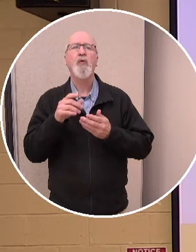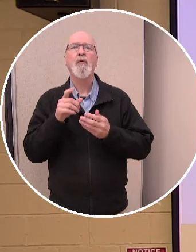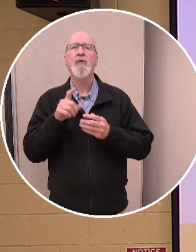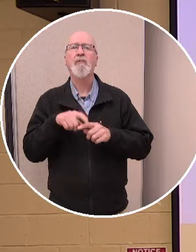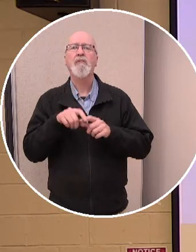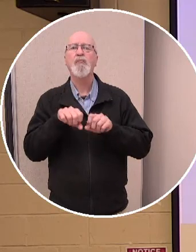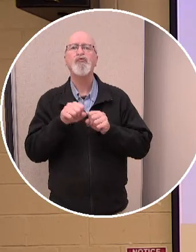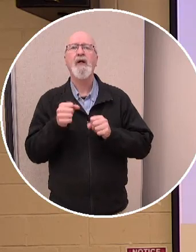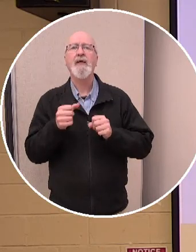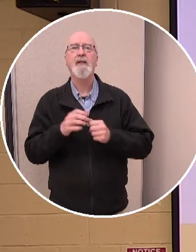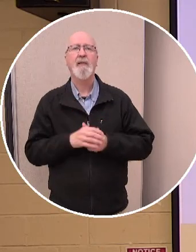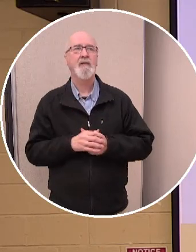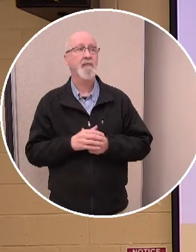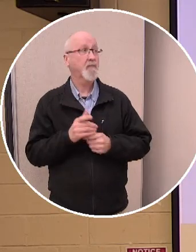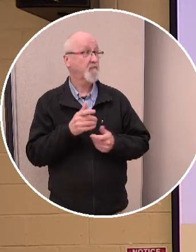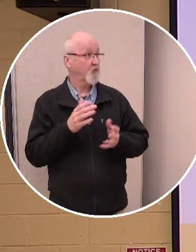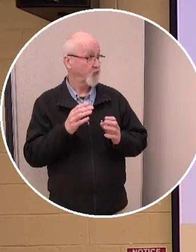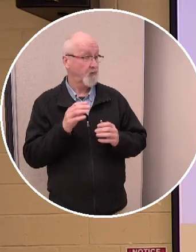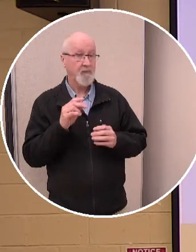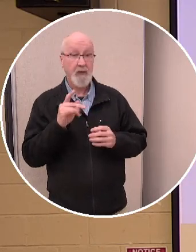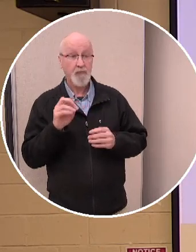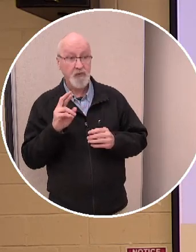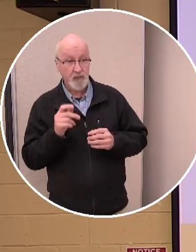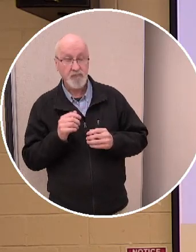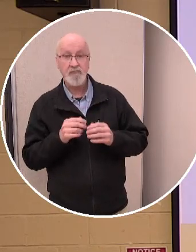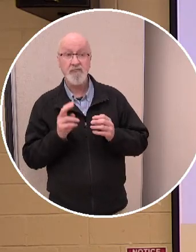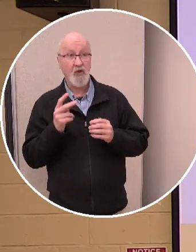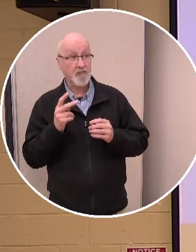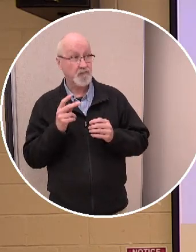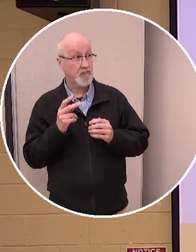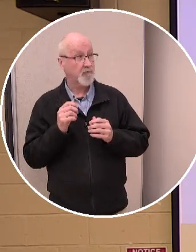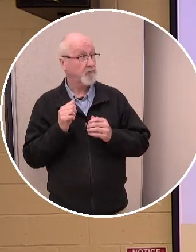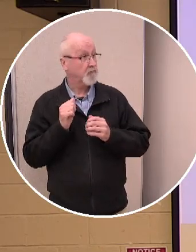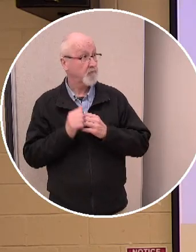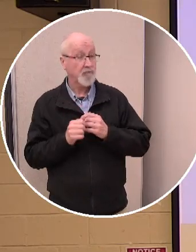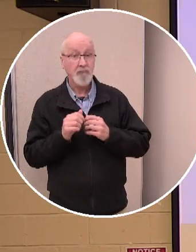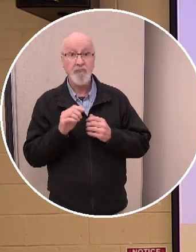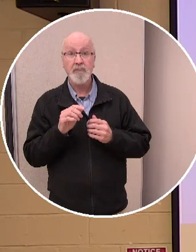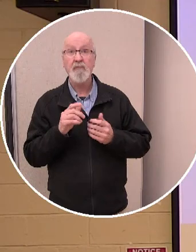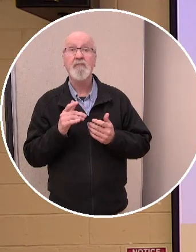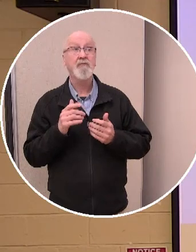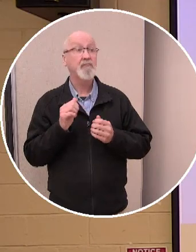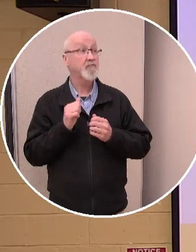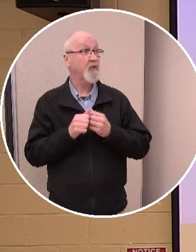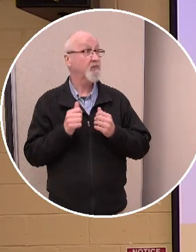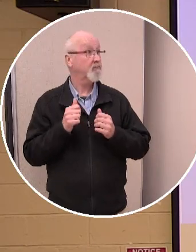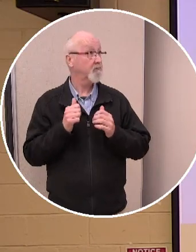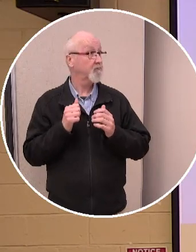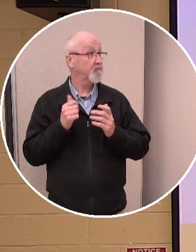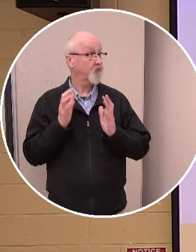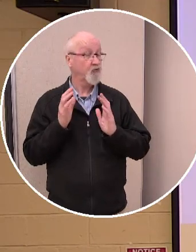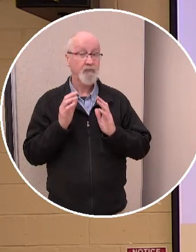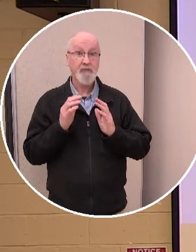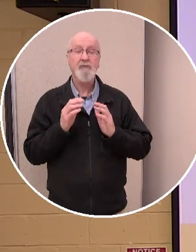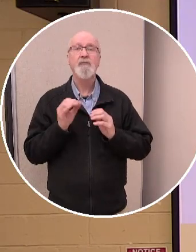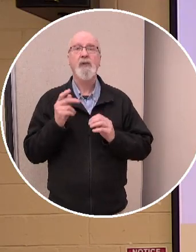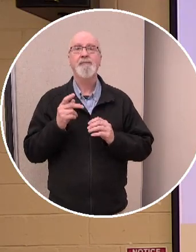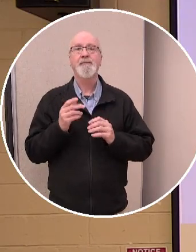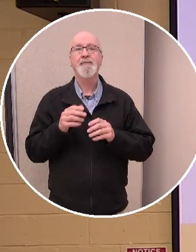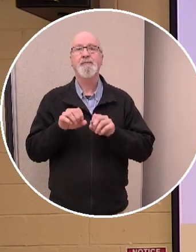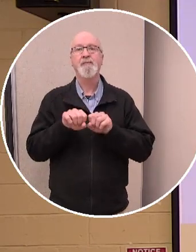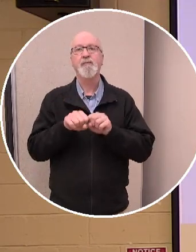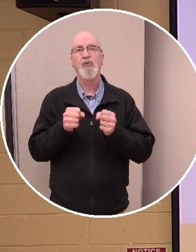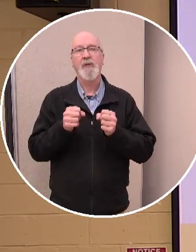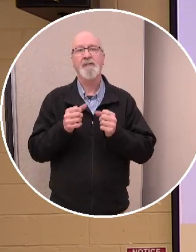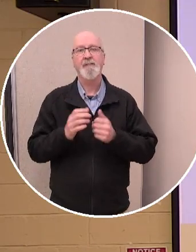closed? Moved by Peter, seconded by Lester. All in favor? Okay, thank you.